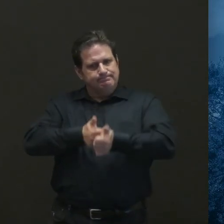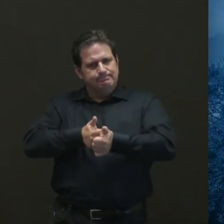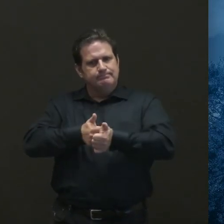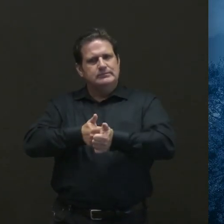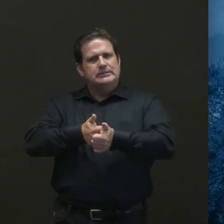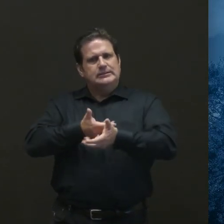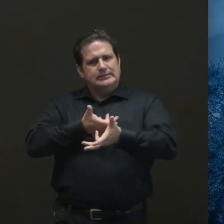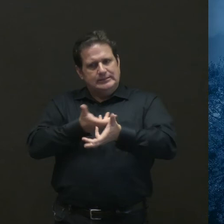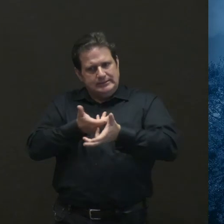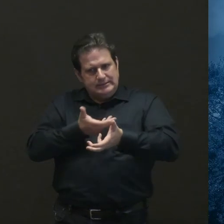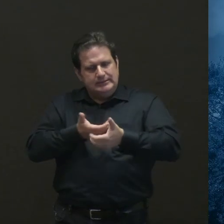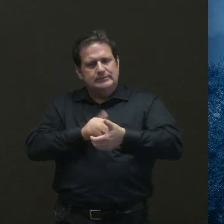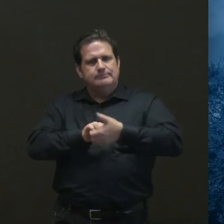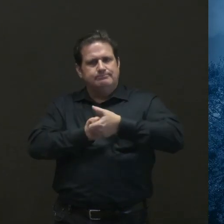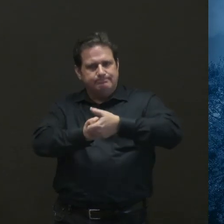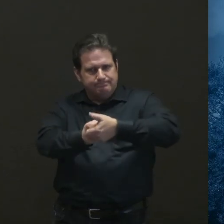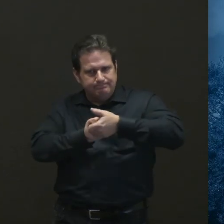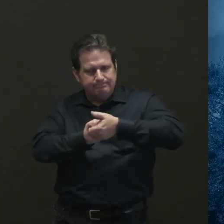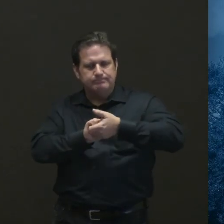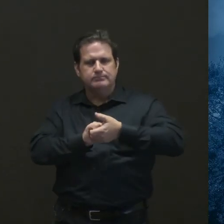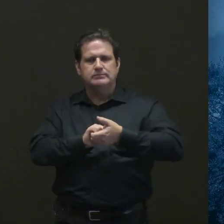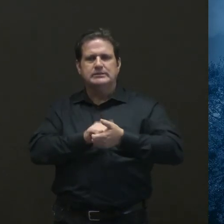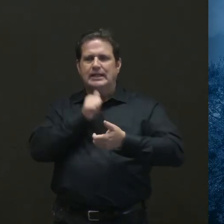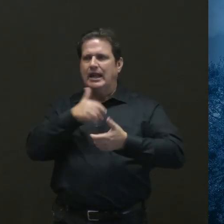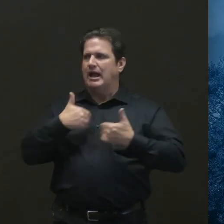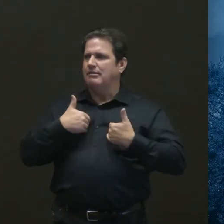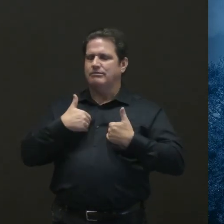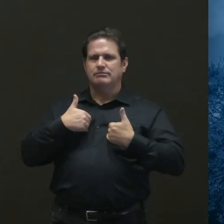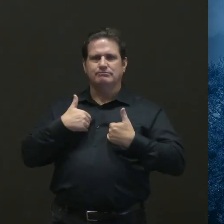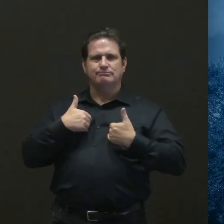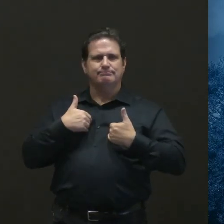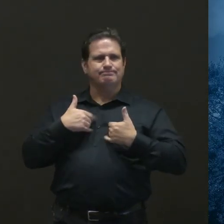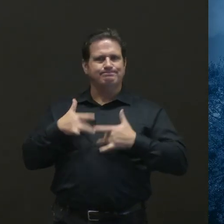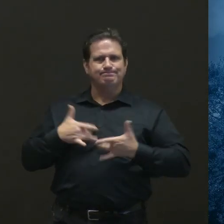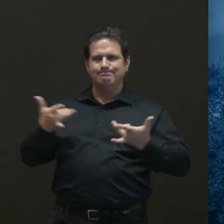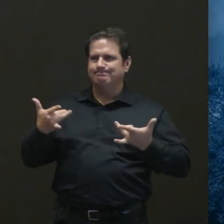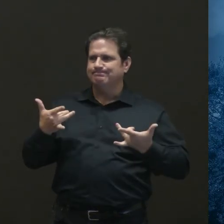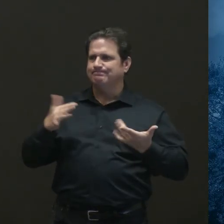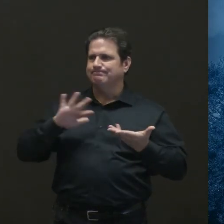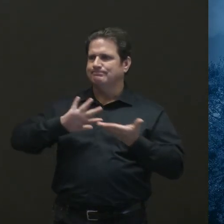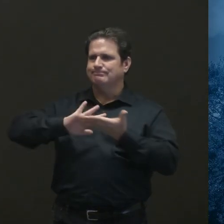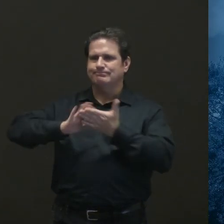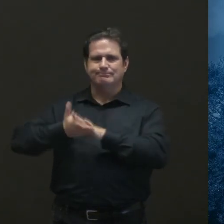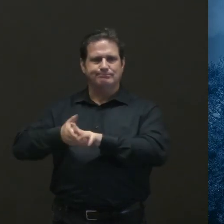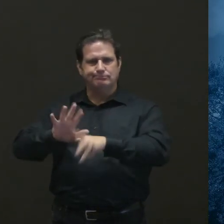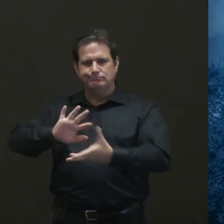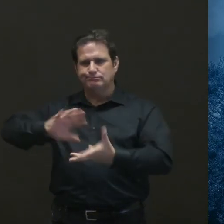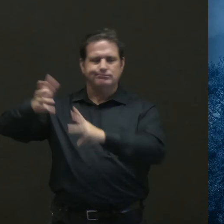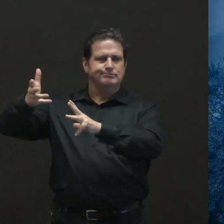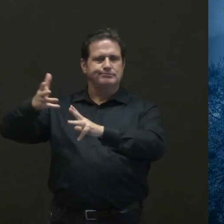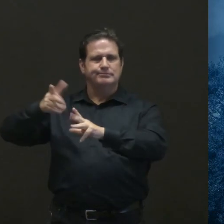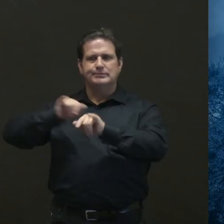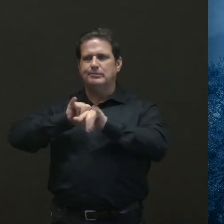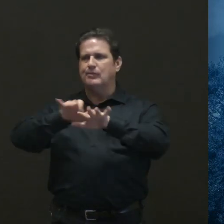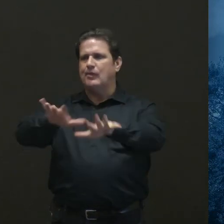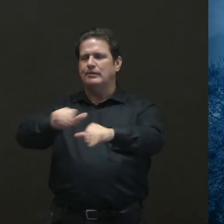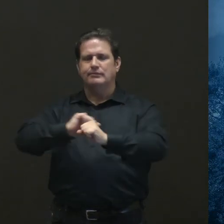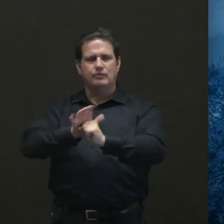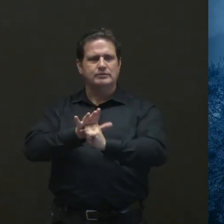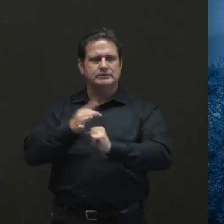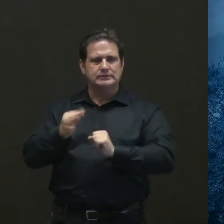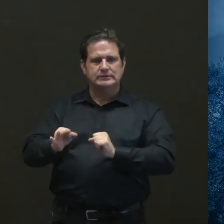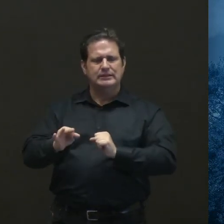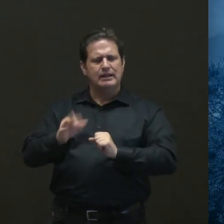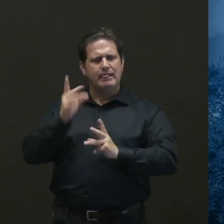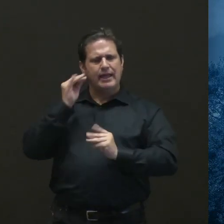work with us and not have the kinds of events that turn into super spreaders for COVID-19. Try